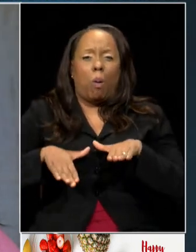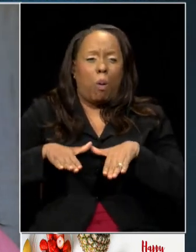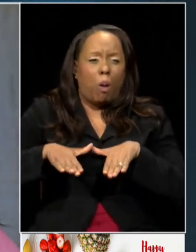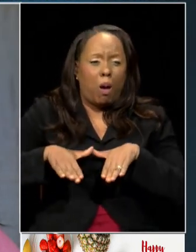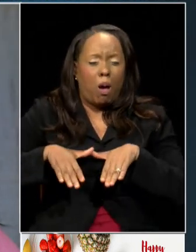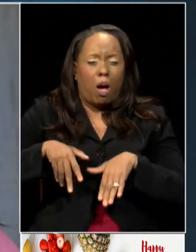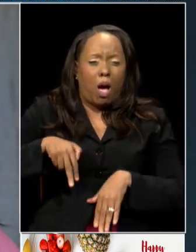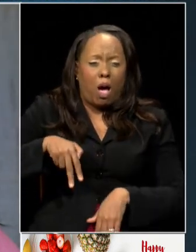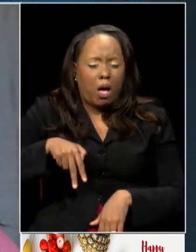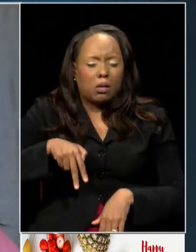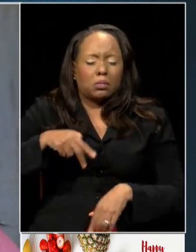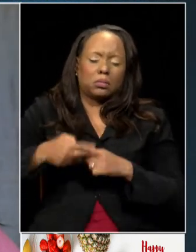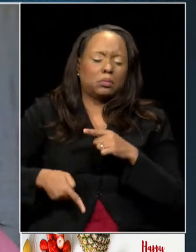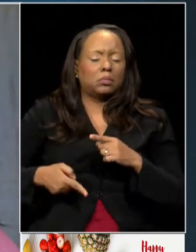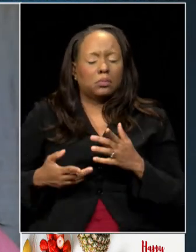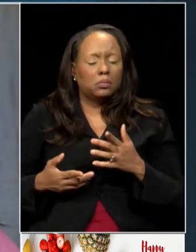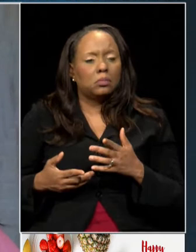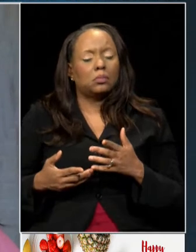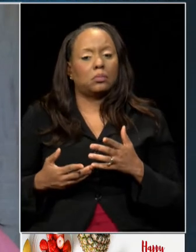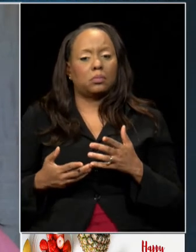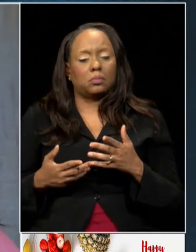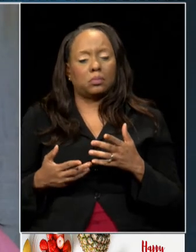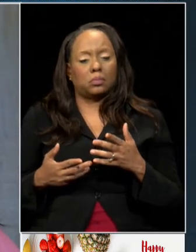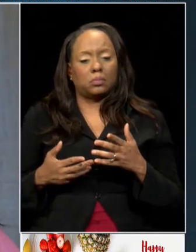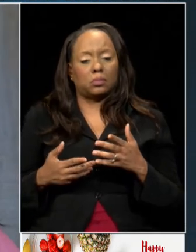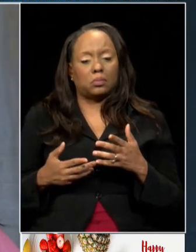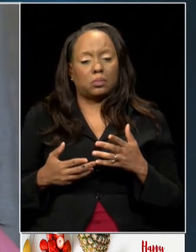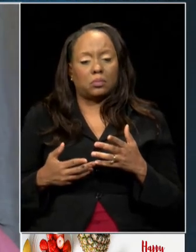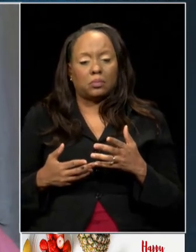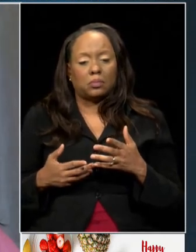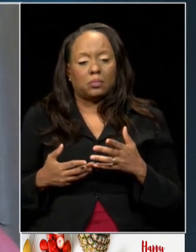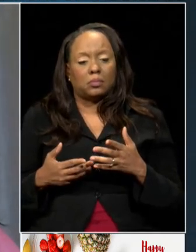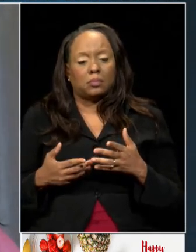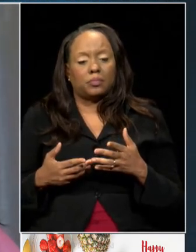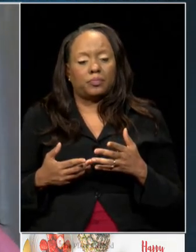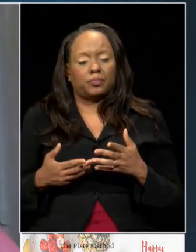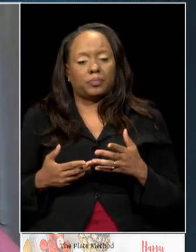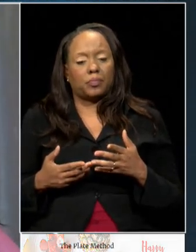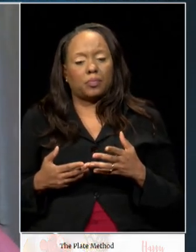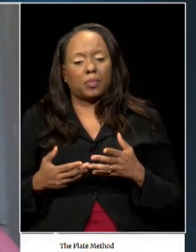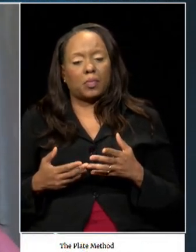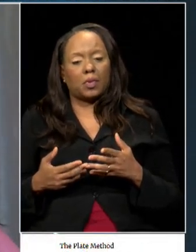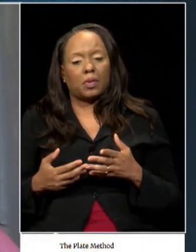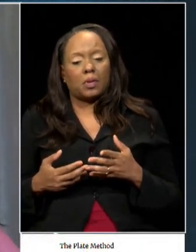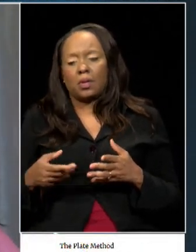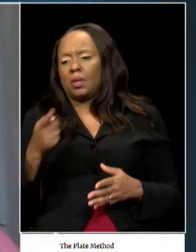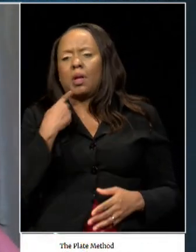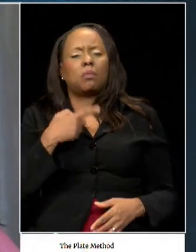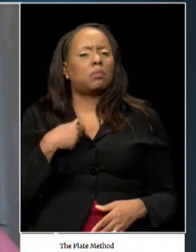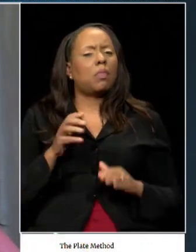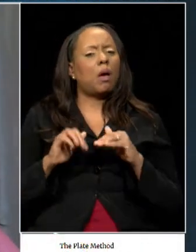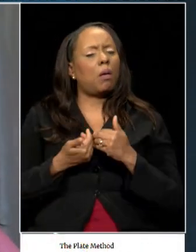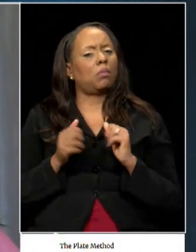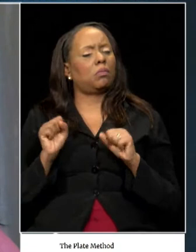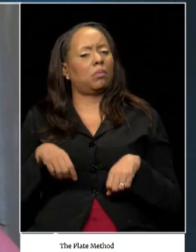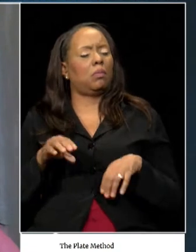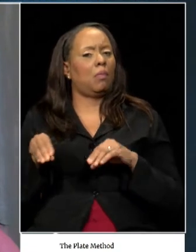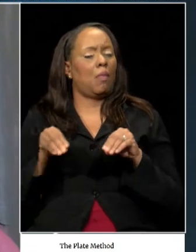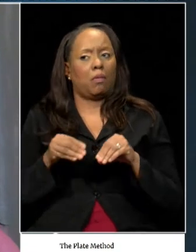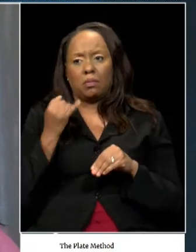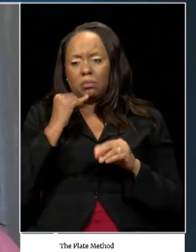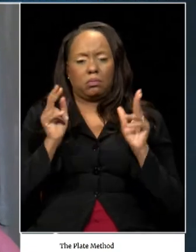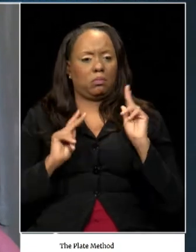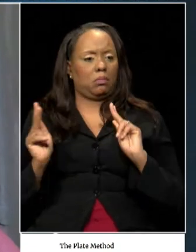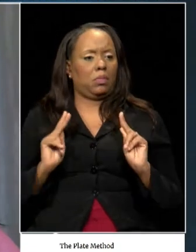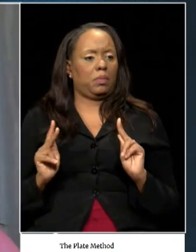want you to deal with the ways they can move, things you recommend to persons who may have